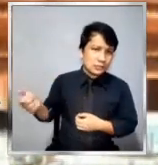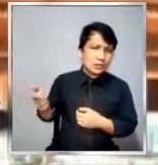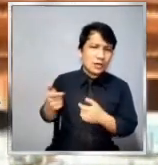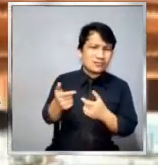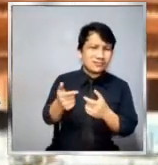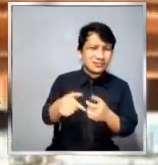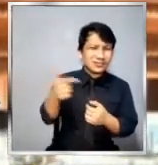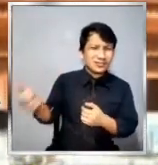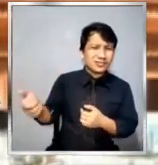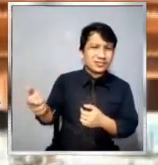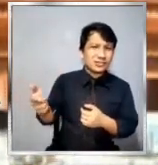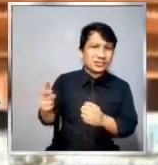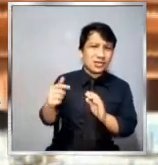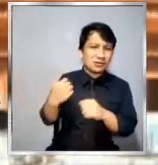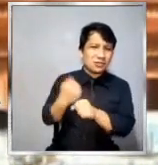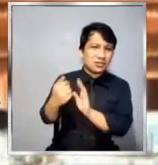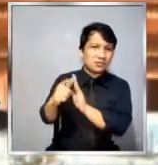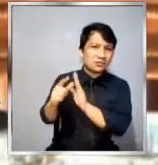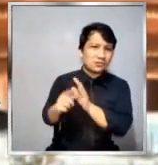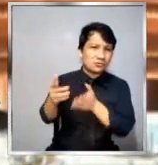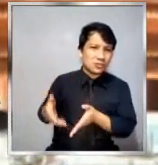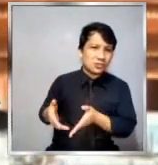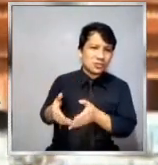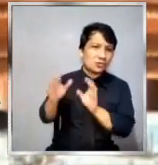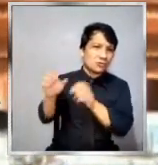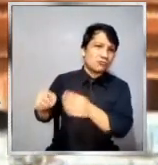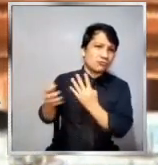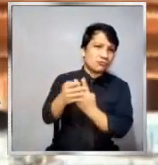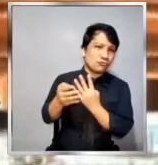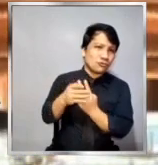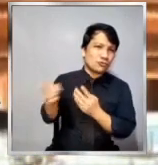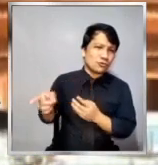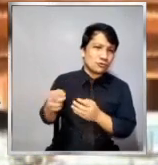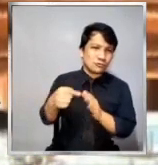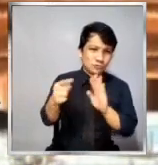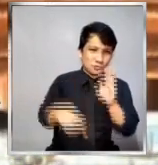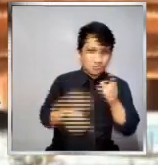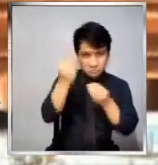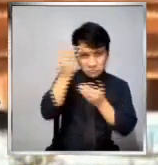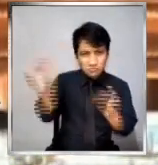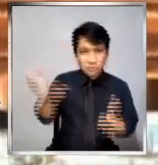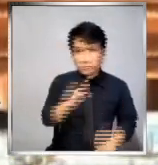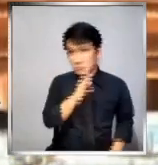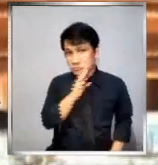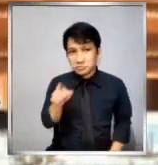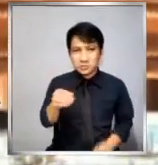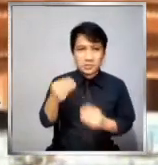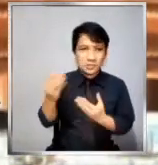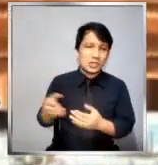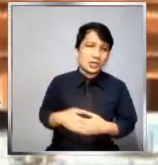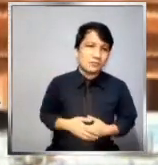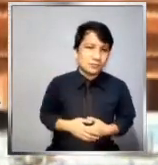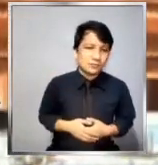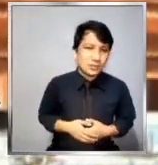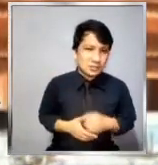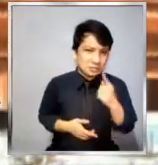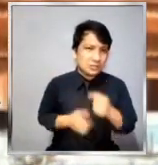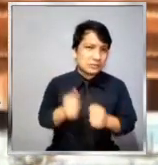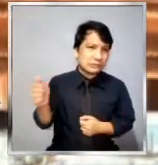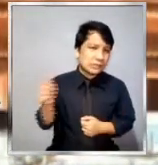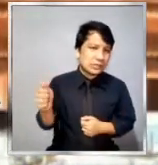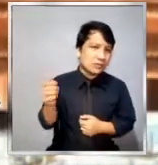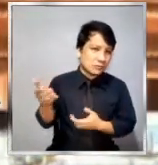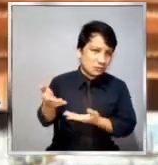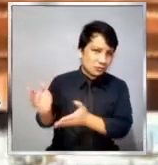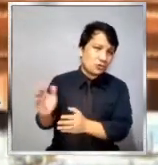lawmaker. Ibulong mo lang doon na ganito yung sitwasyon. Sila na ang they will open up